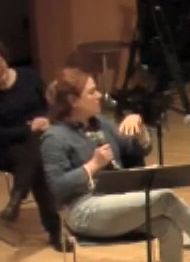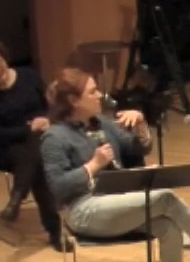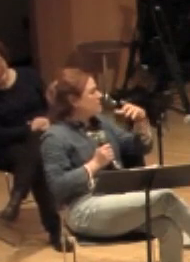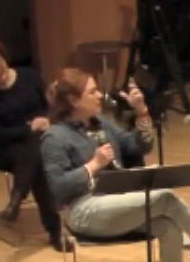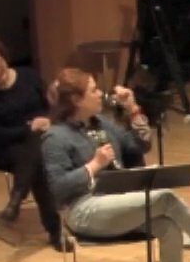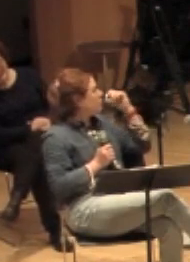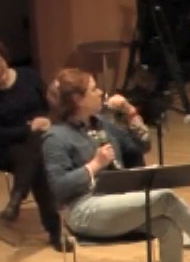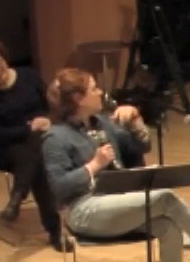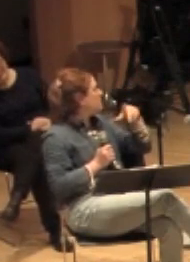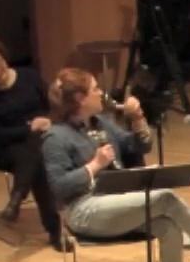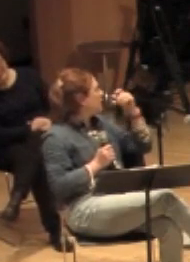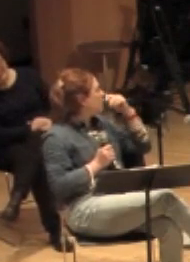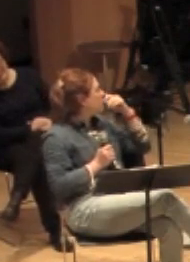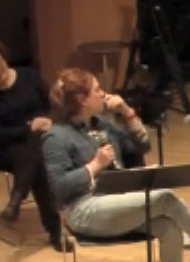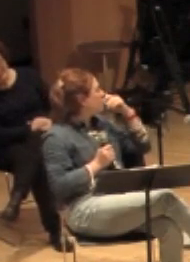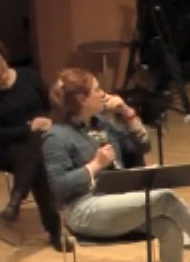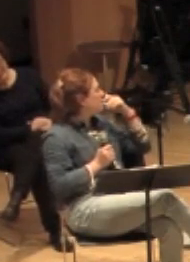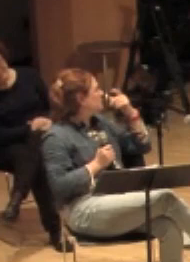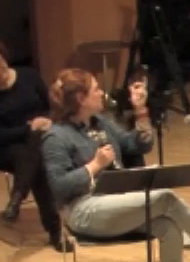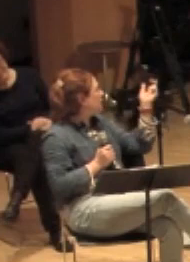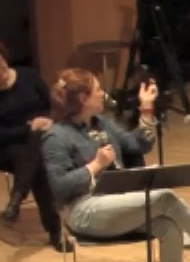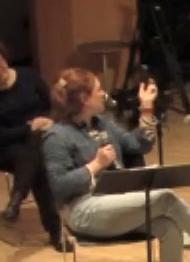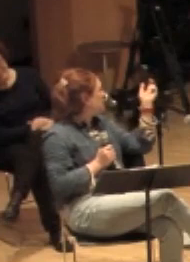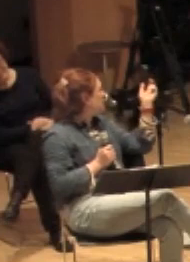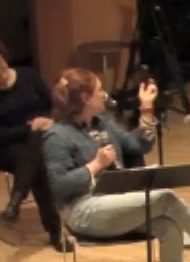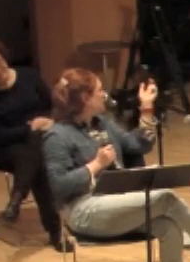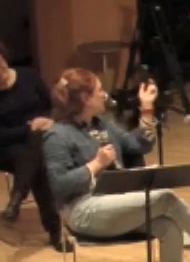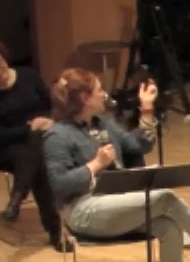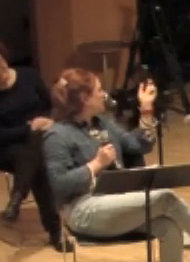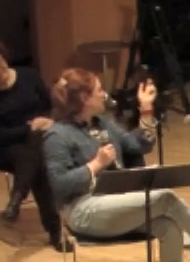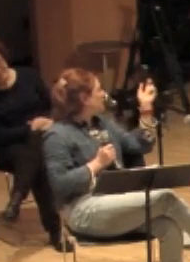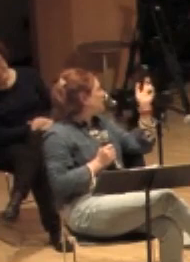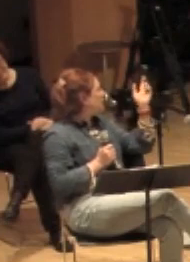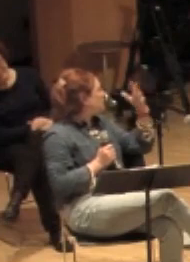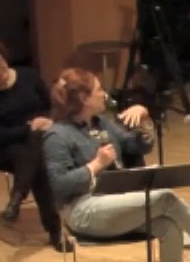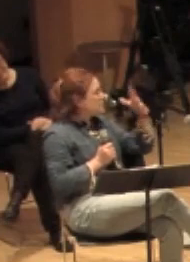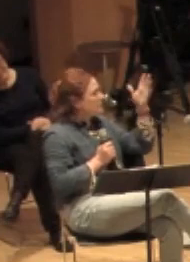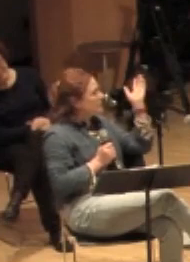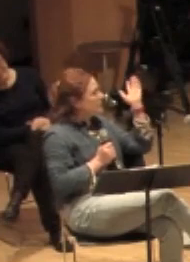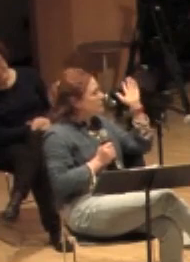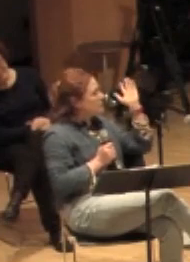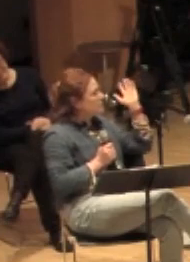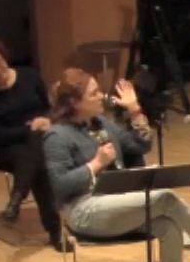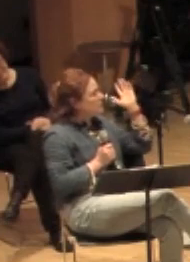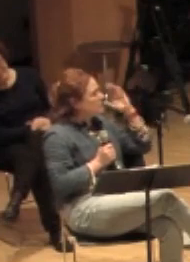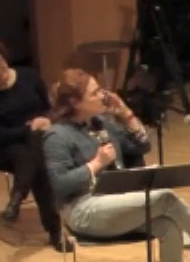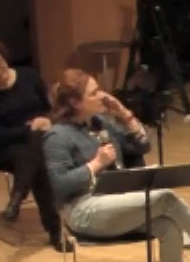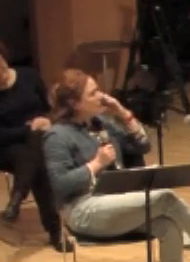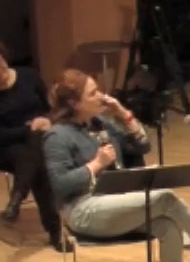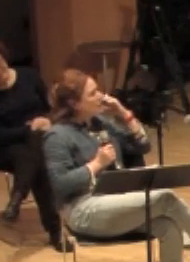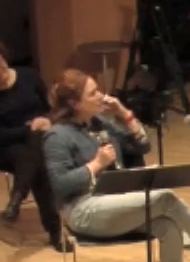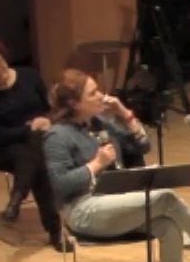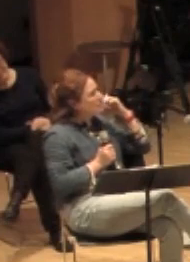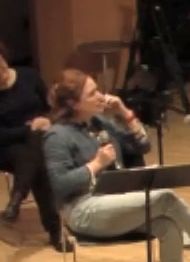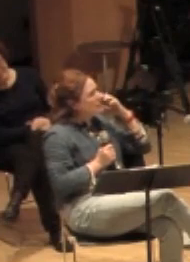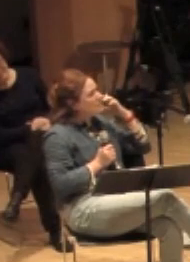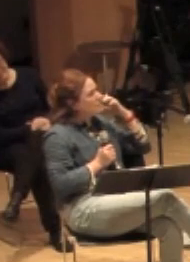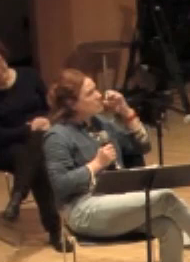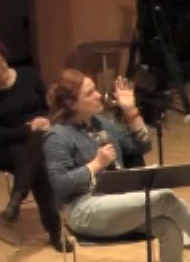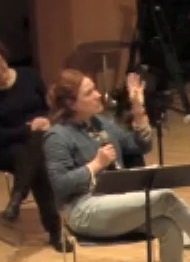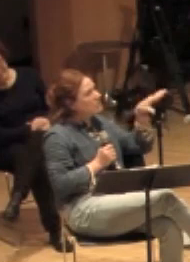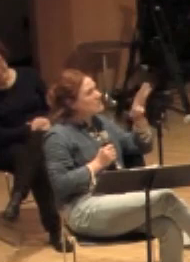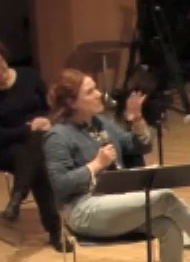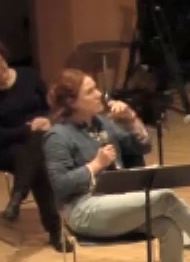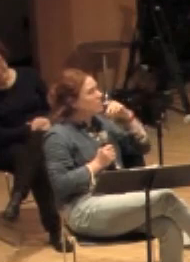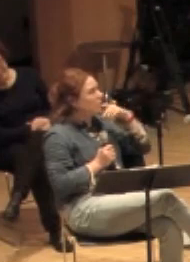so it's kind of cool to see it happen because it didn't matter like it just it just reads yeah and I just think it's